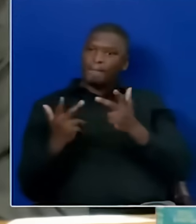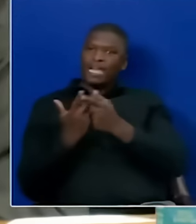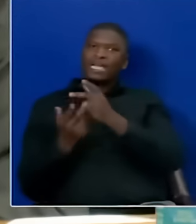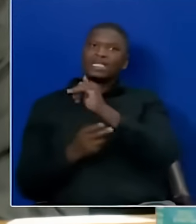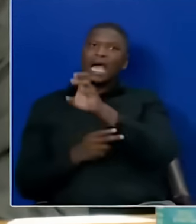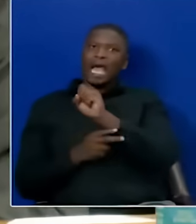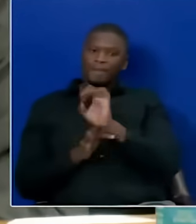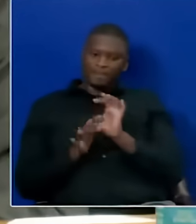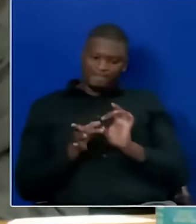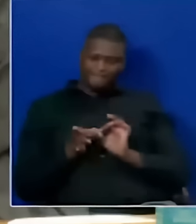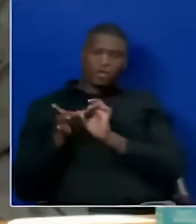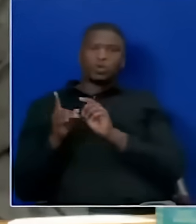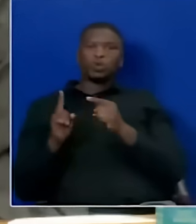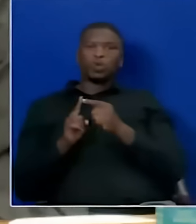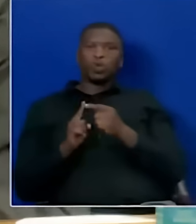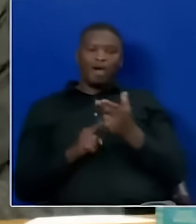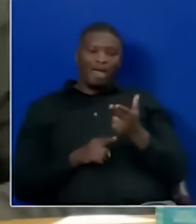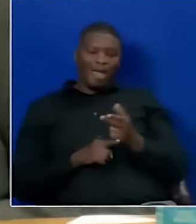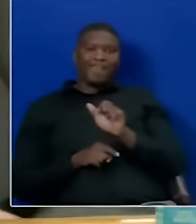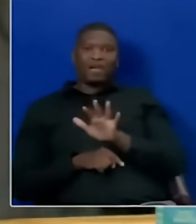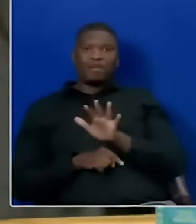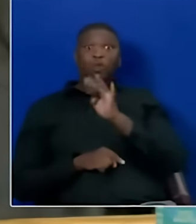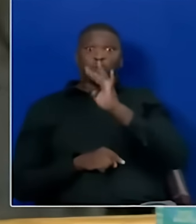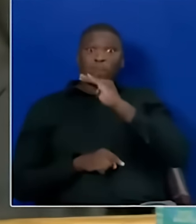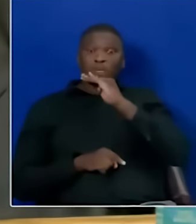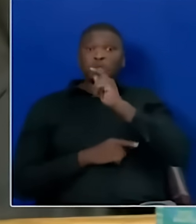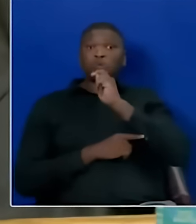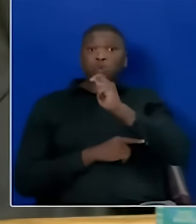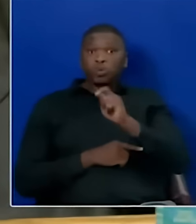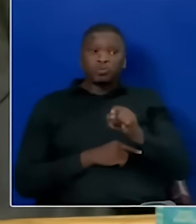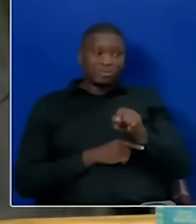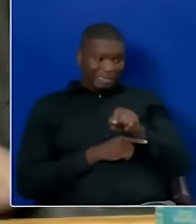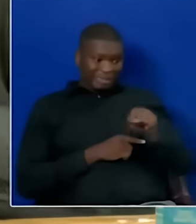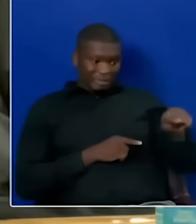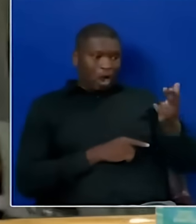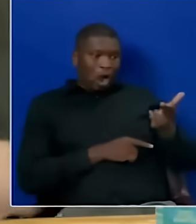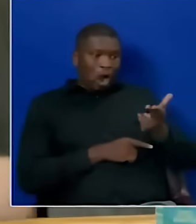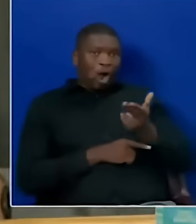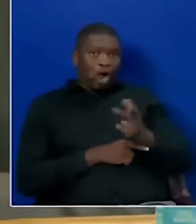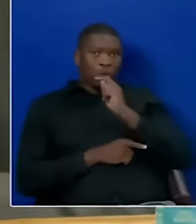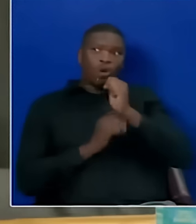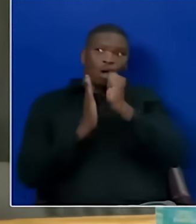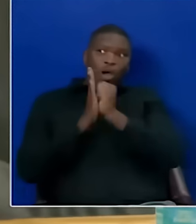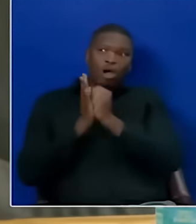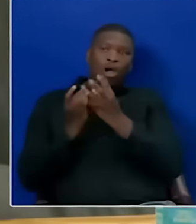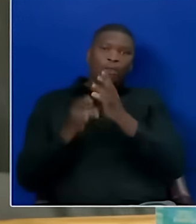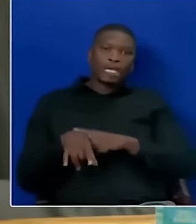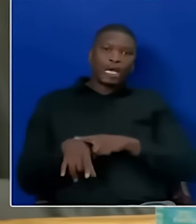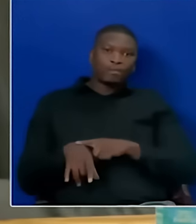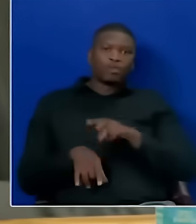27. That is correct, Commissioner. And if you go back to